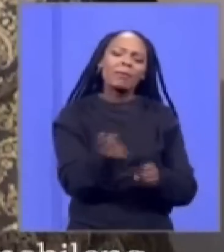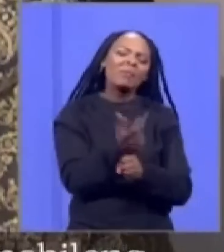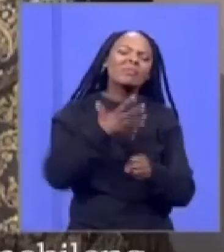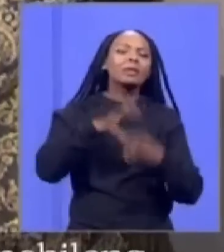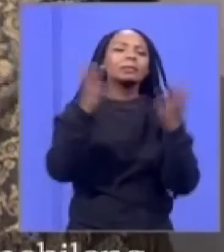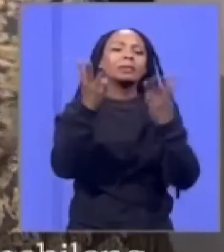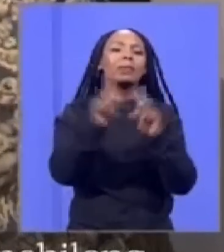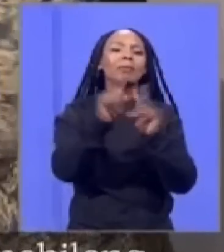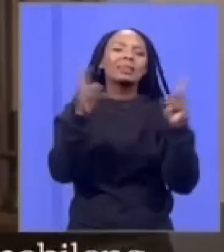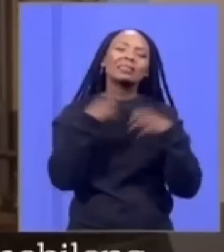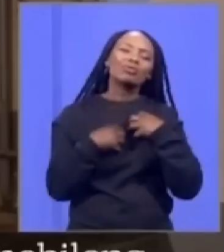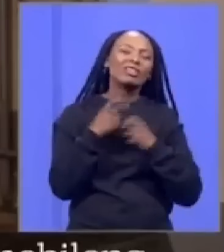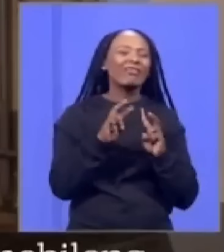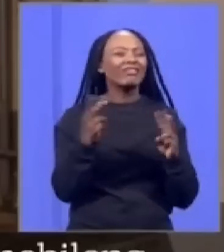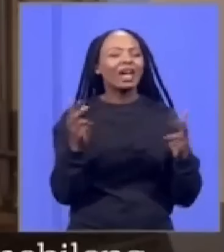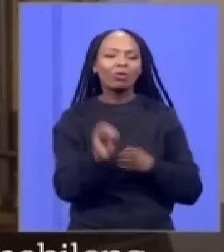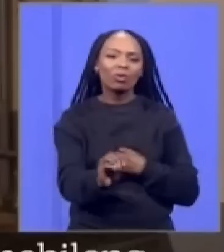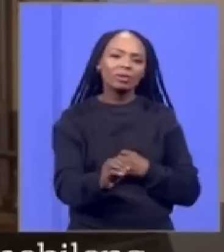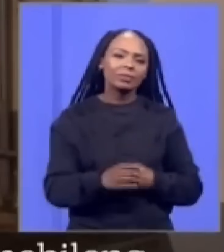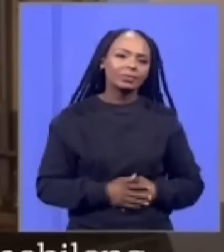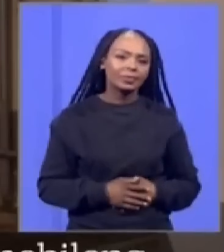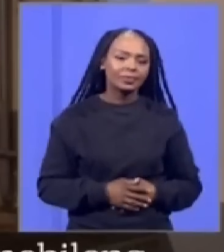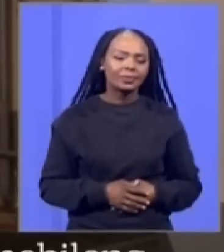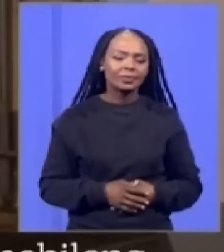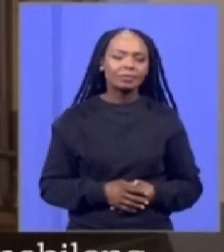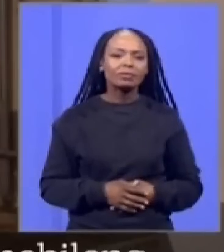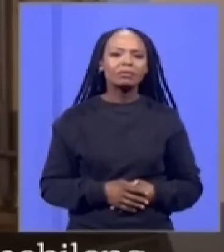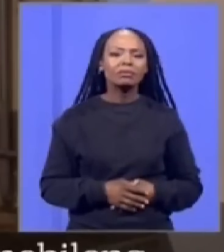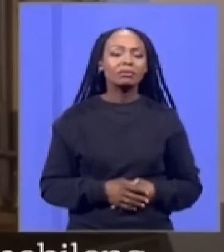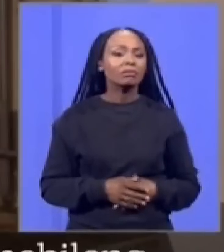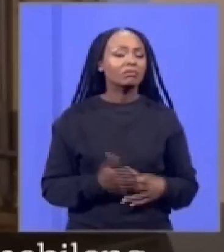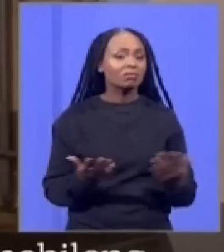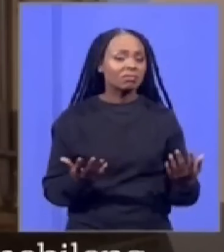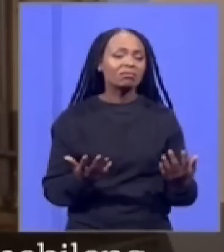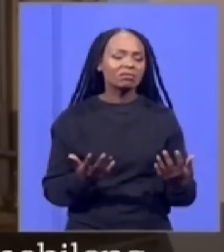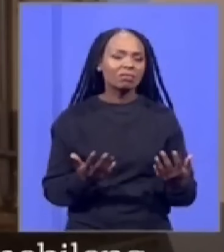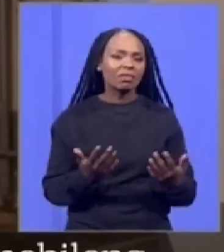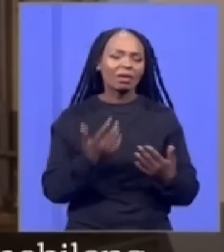a kopakopaneng. Ke lebogela go bona ba